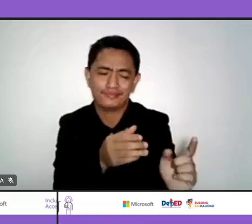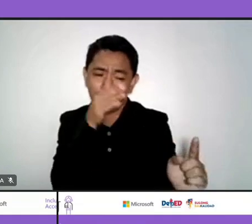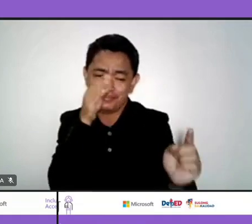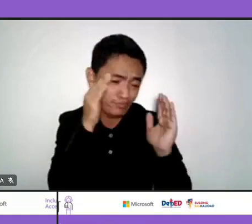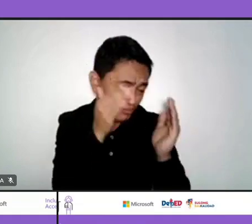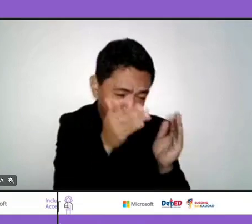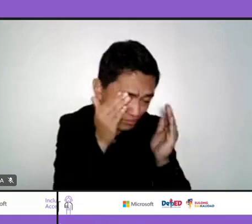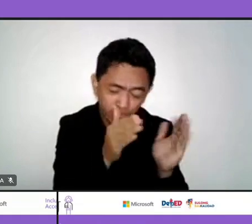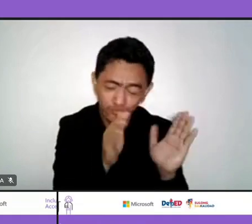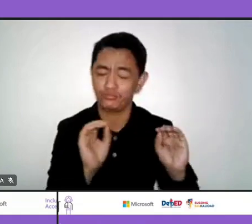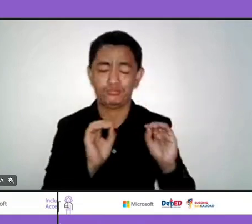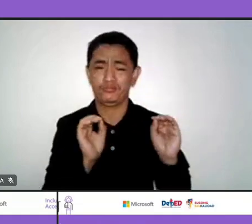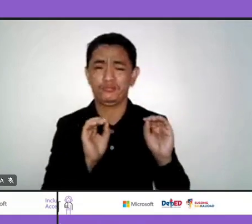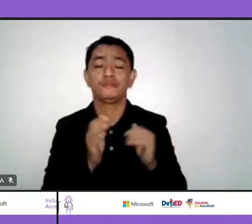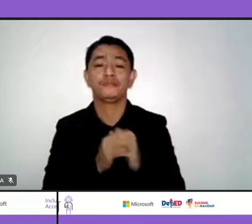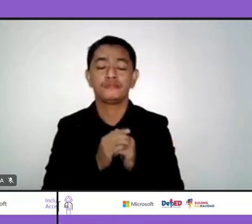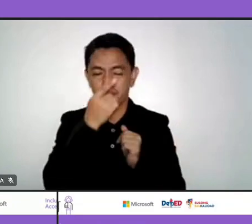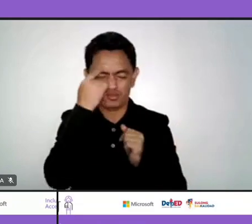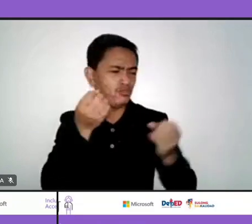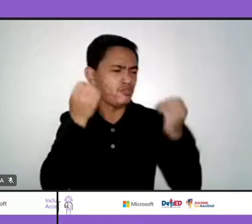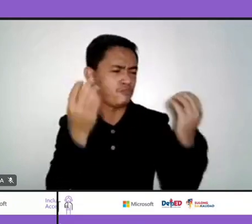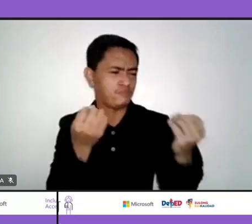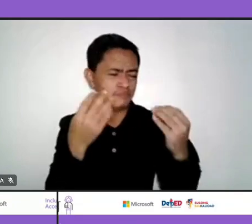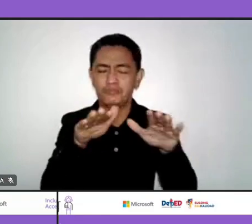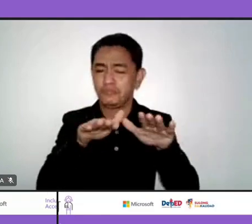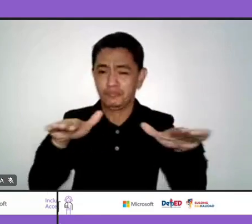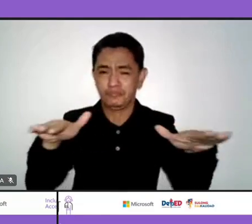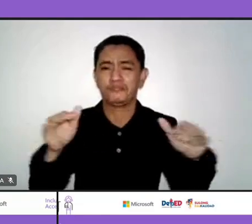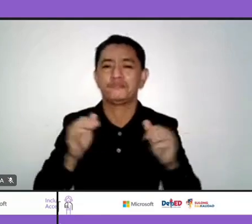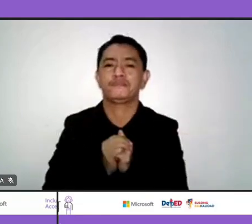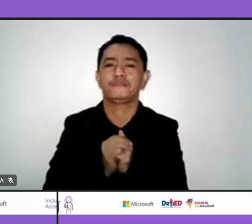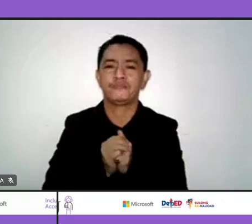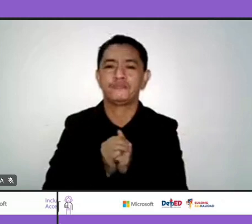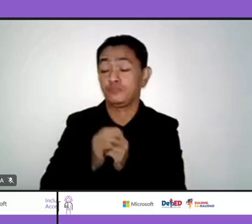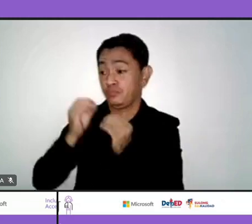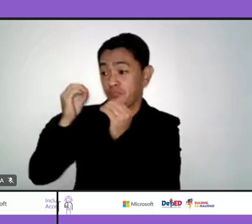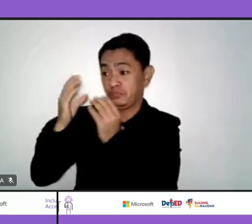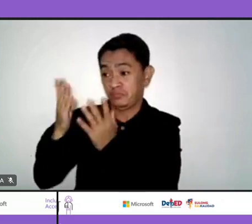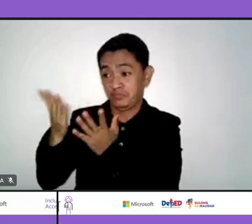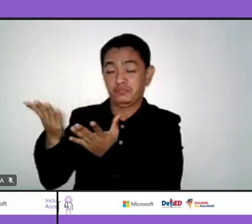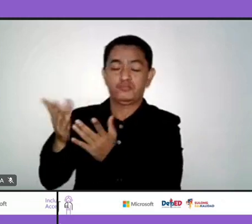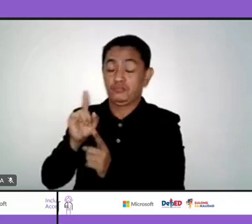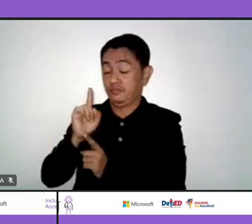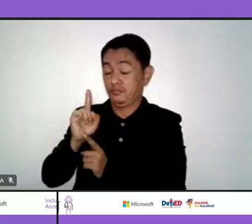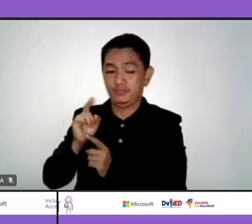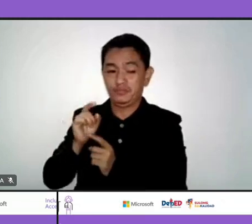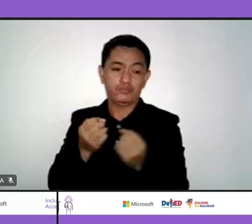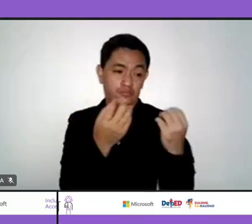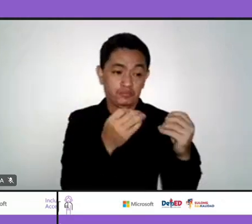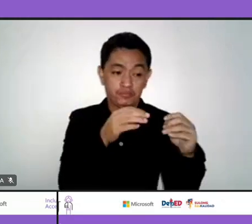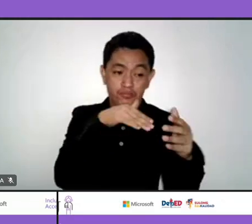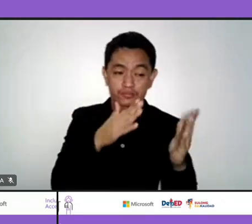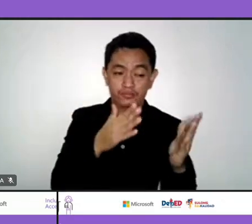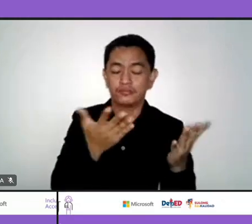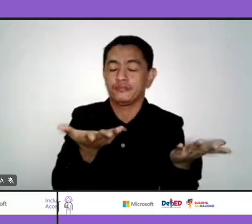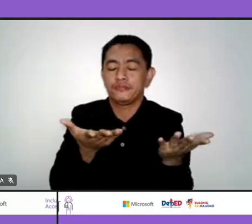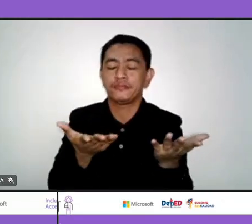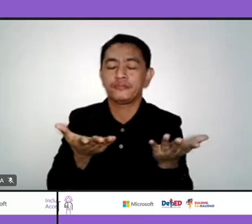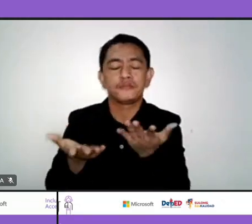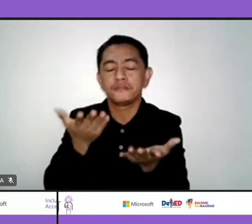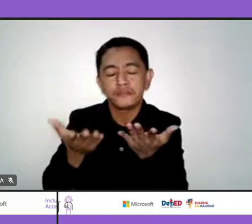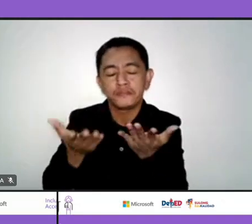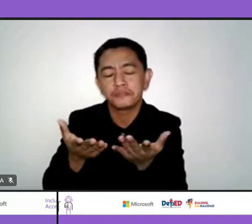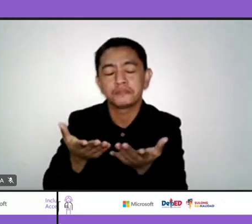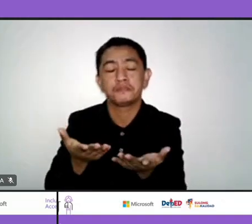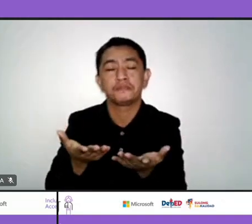an environment where hindi talaga sila natututukan, only because of the sheer volume,